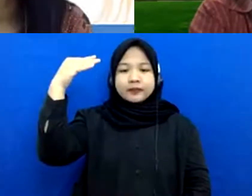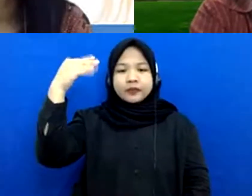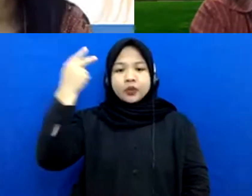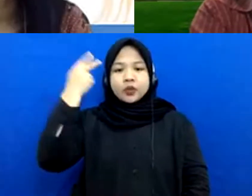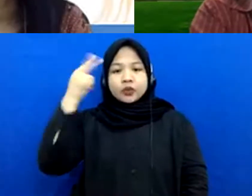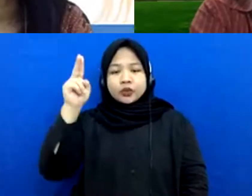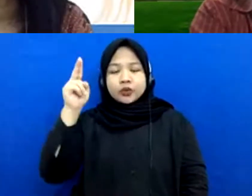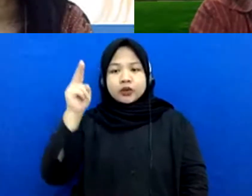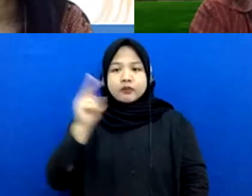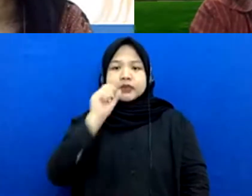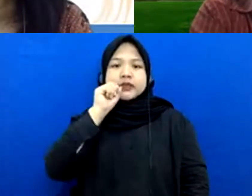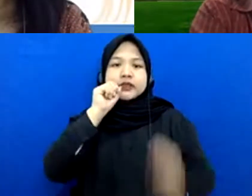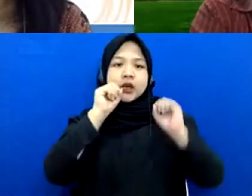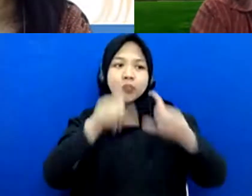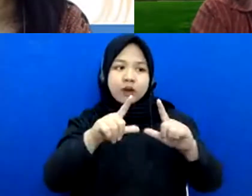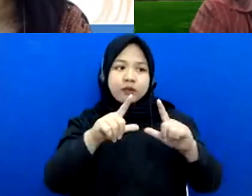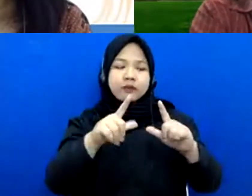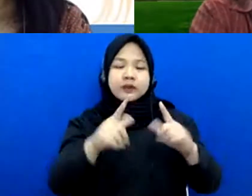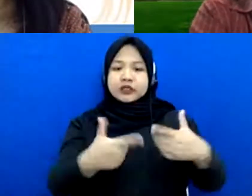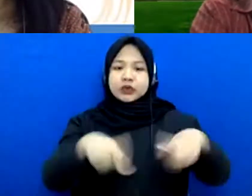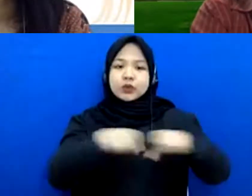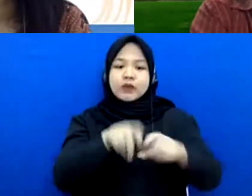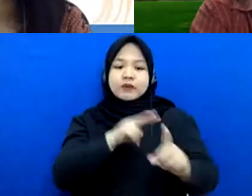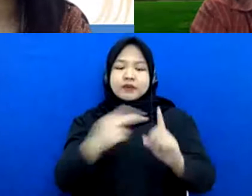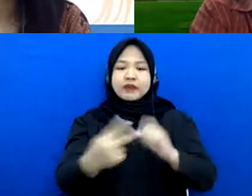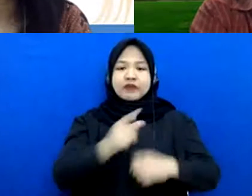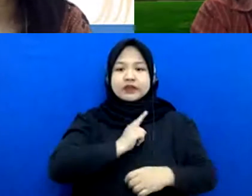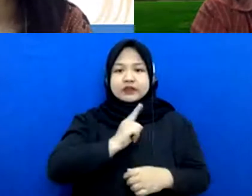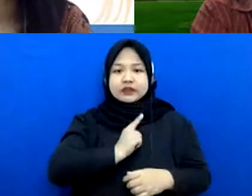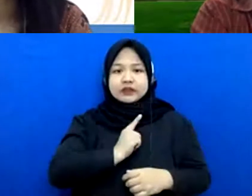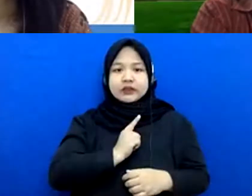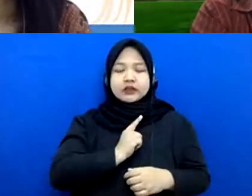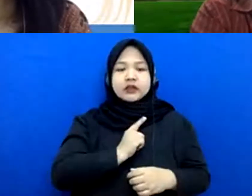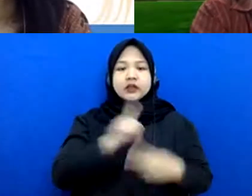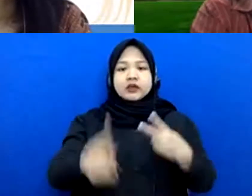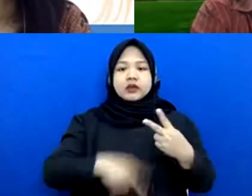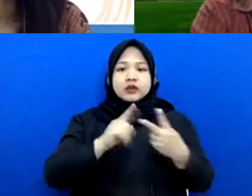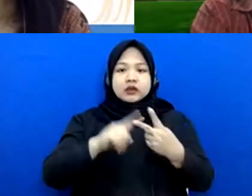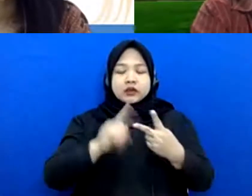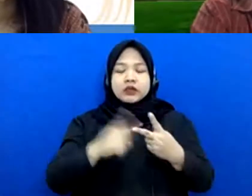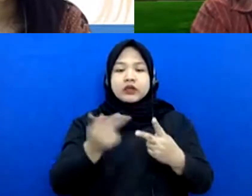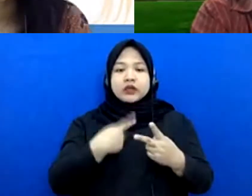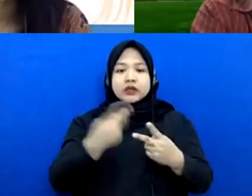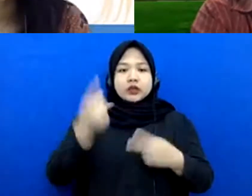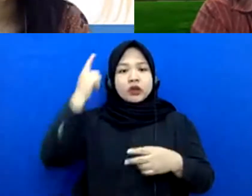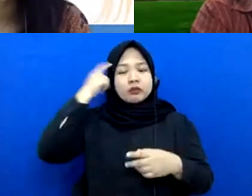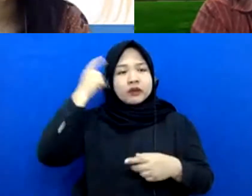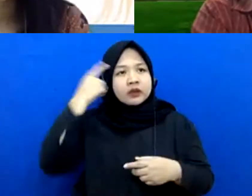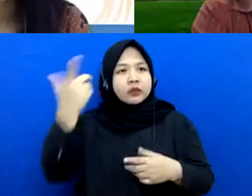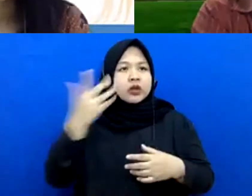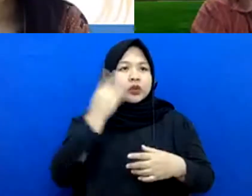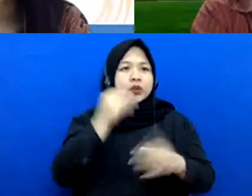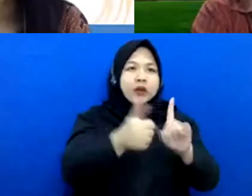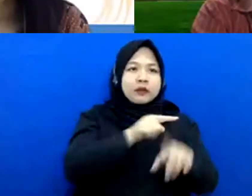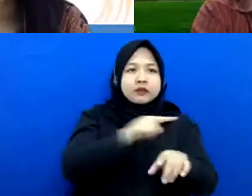give answers based on their own perspectives. The second one, we were also thinking like 16 to